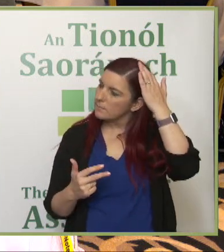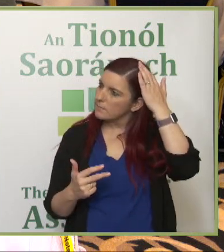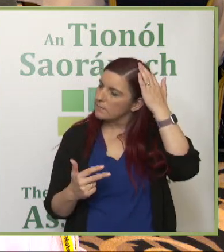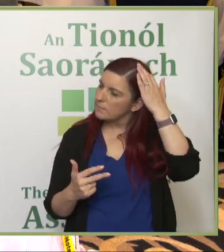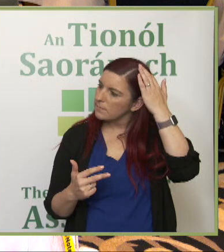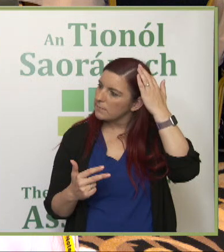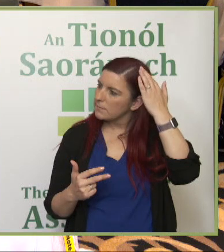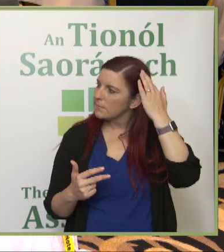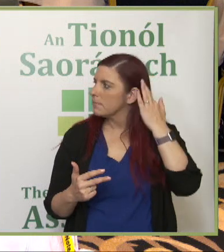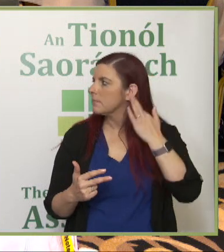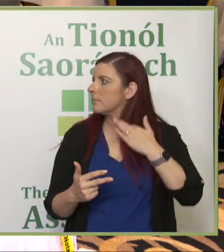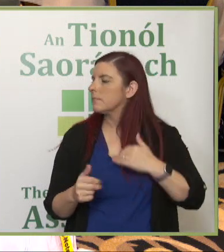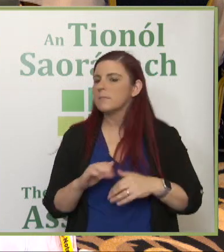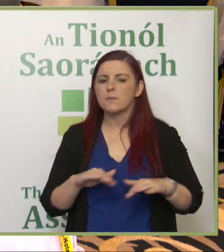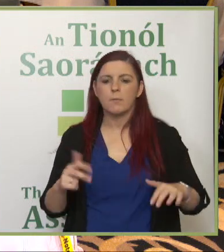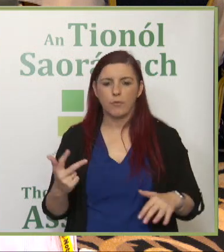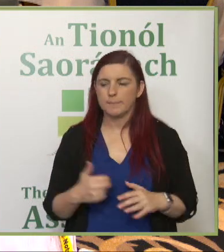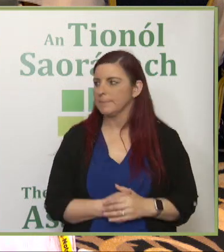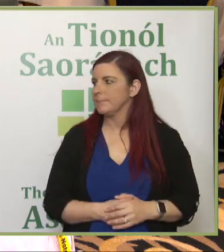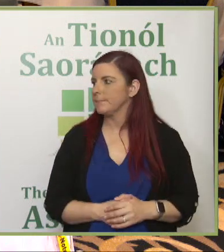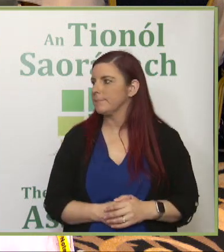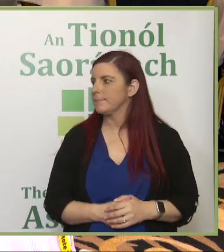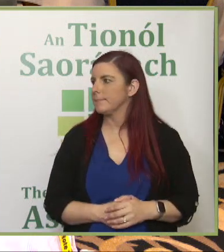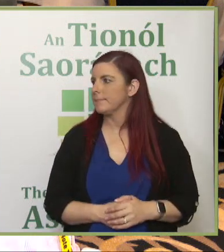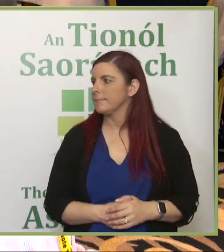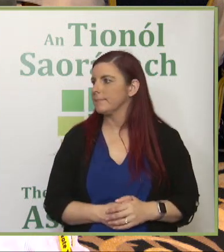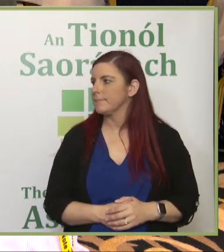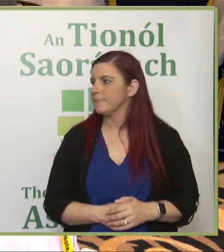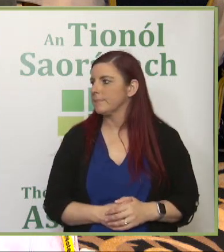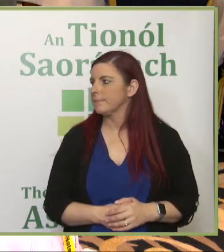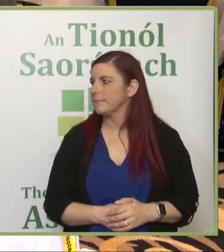trying to again mix it. Okay, table 3, Kerry, please.